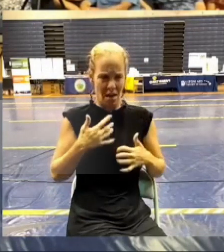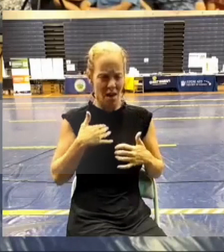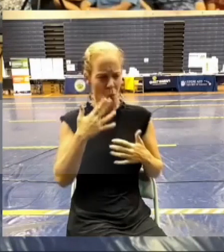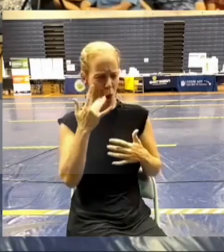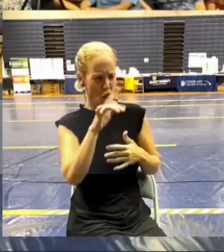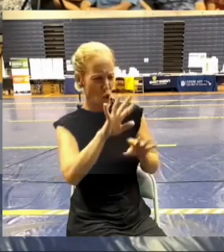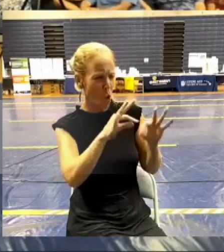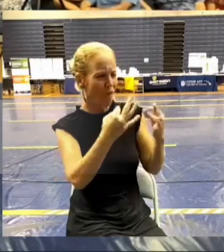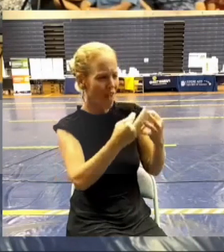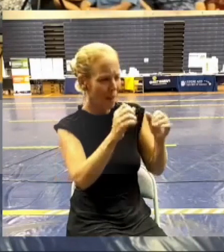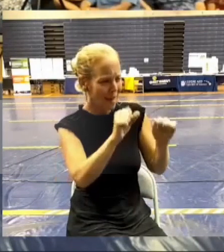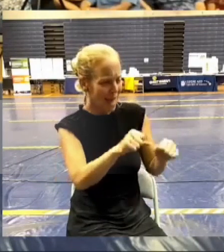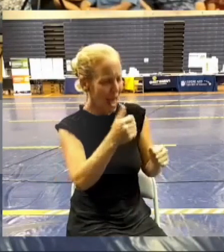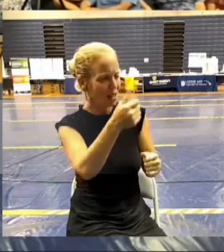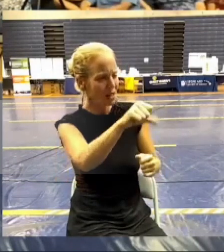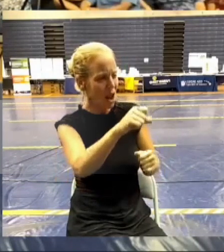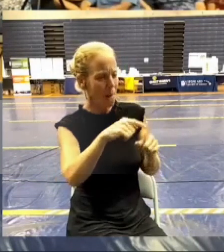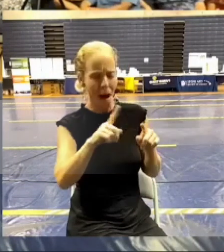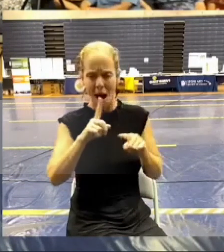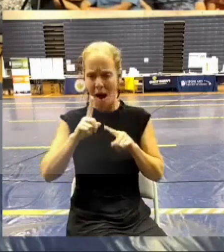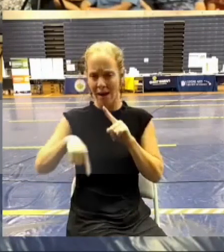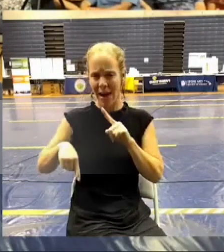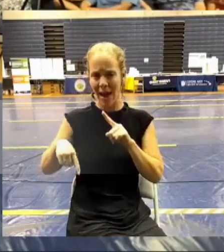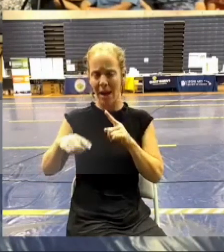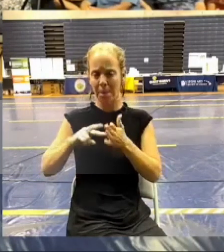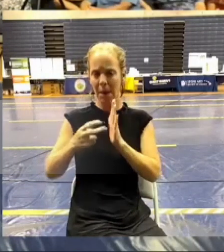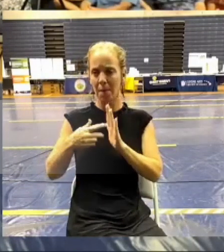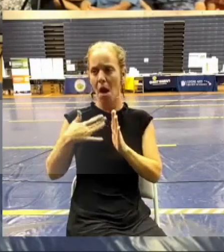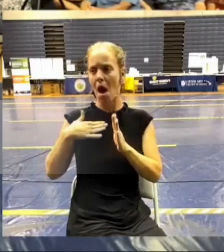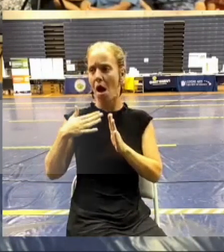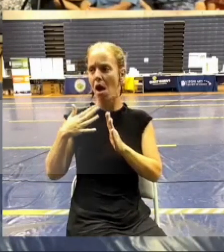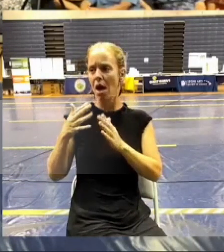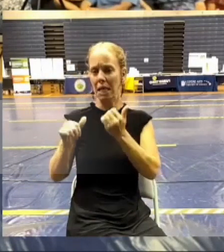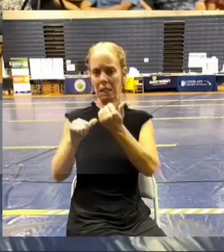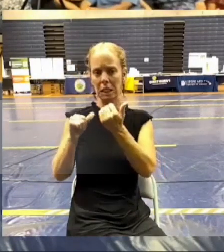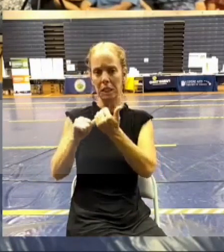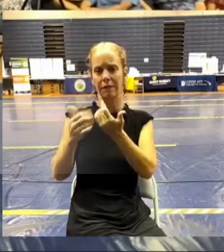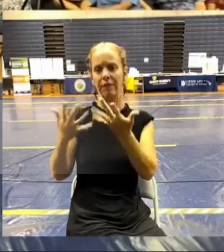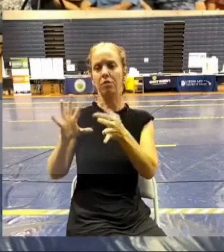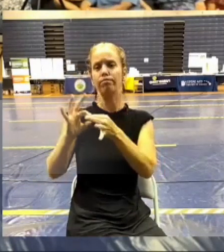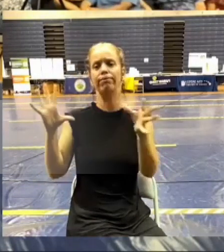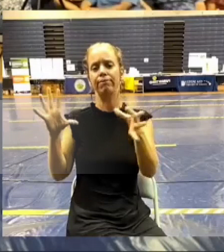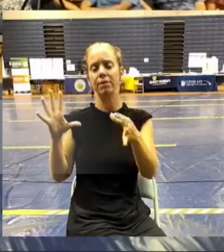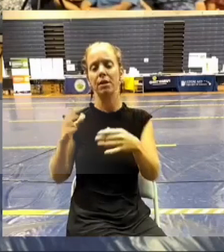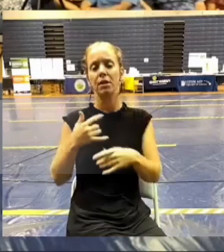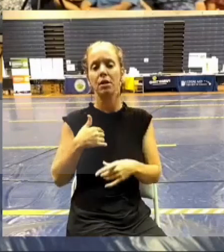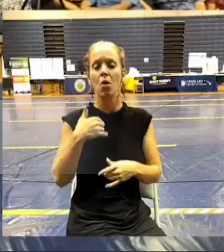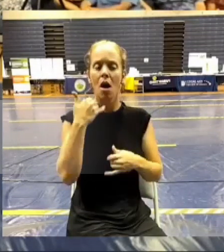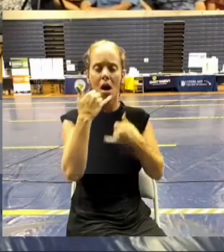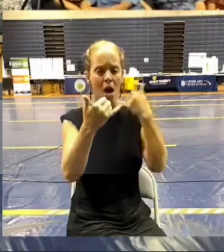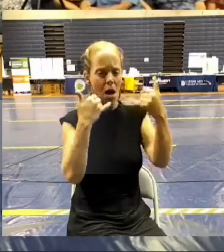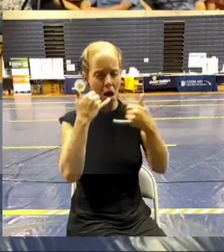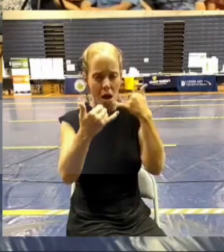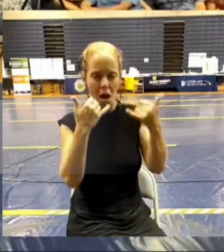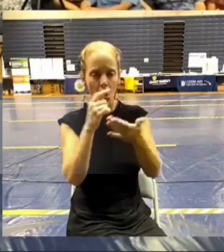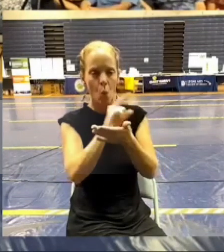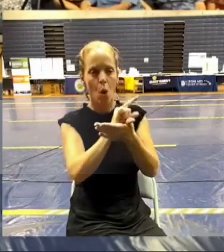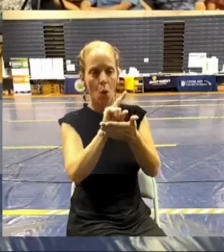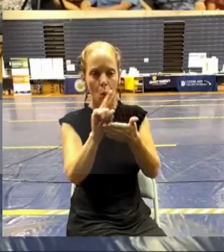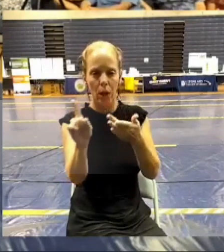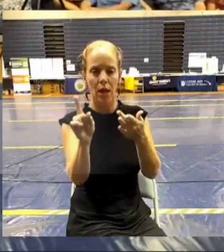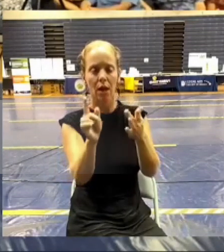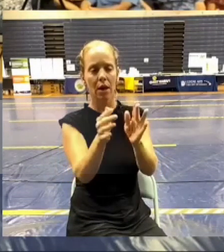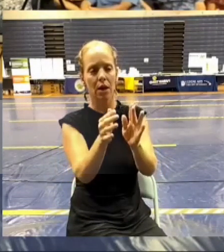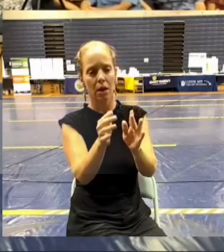how come you got told that and I got told I'm getting kicked off the direct lease program? So whatever, I was calling for one whole week straight, leaving message